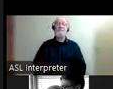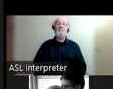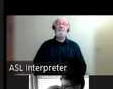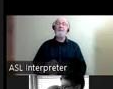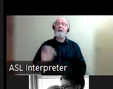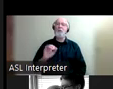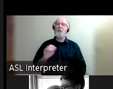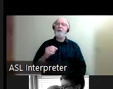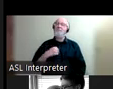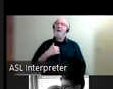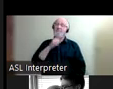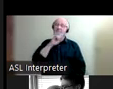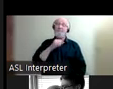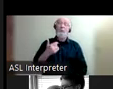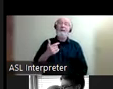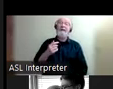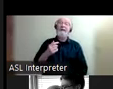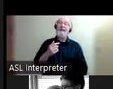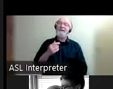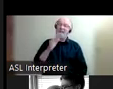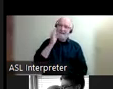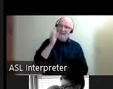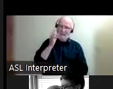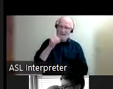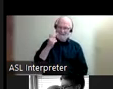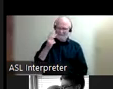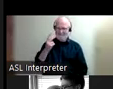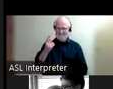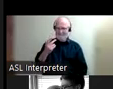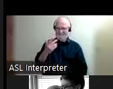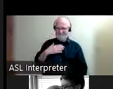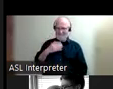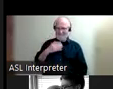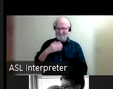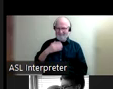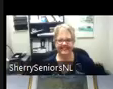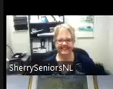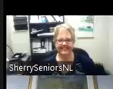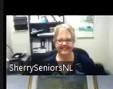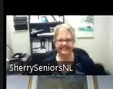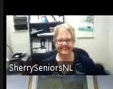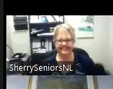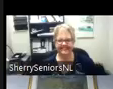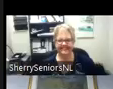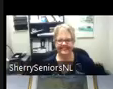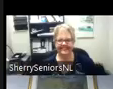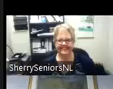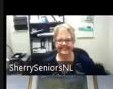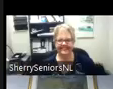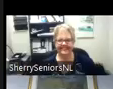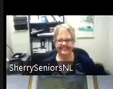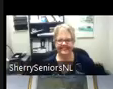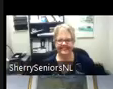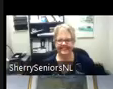love cats as well, so my little Ruthie there, who's since passed, but I have her there because I used to